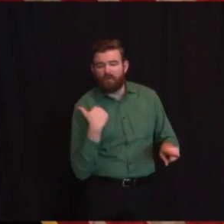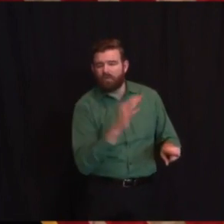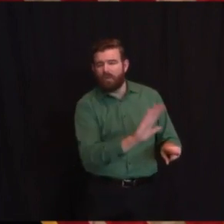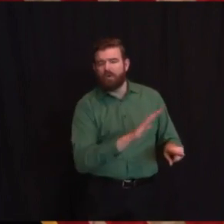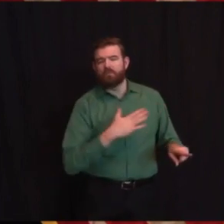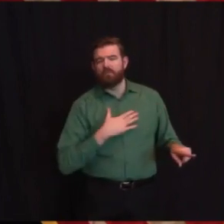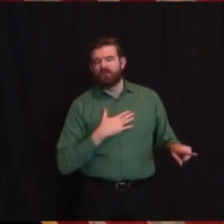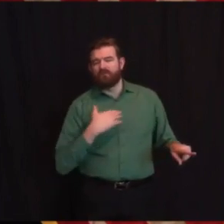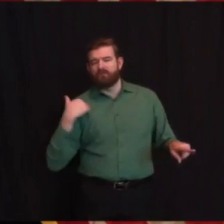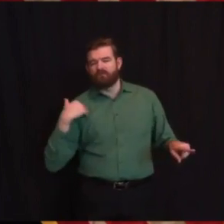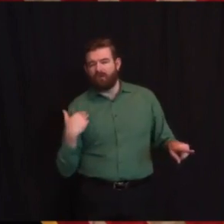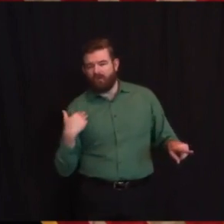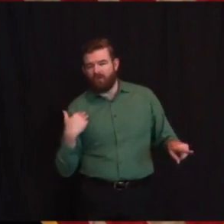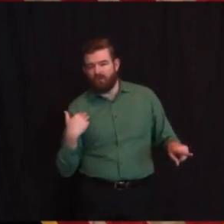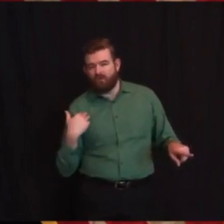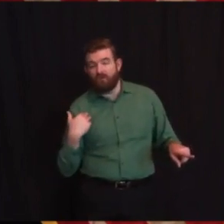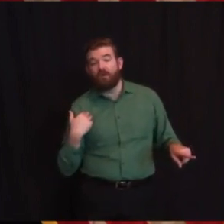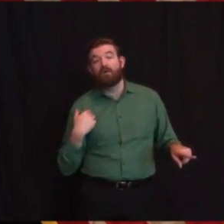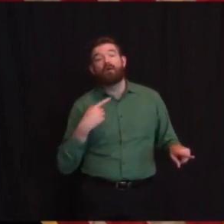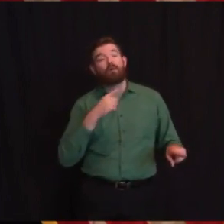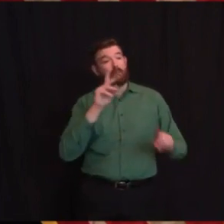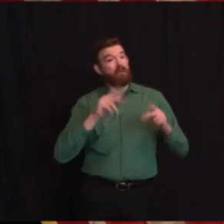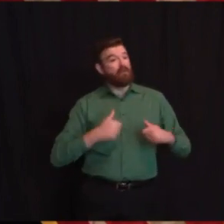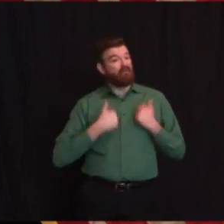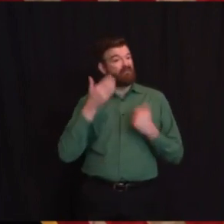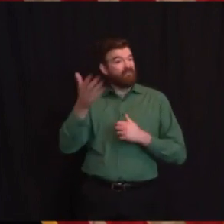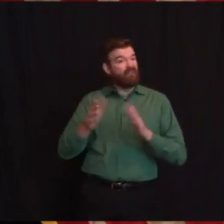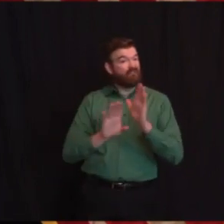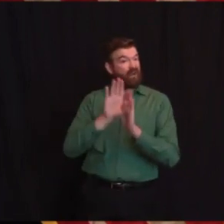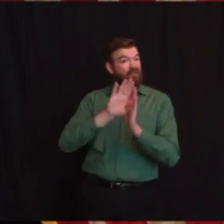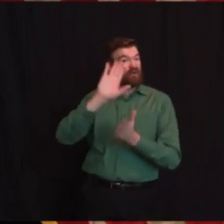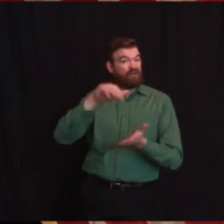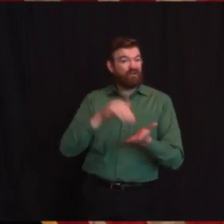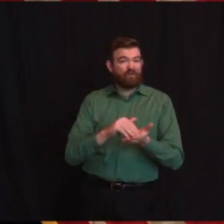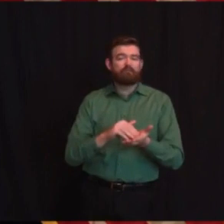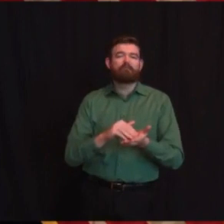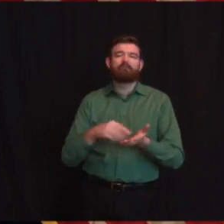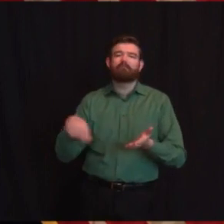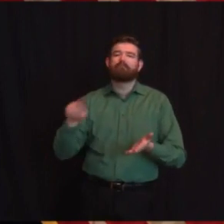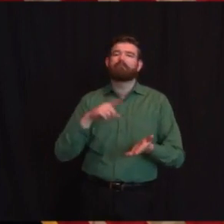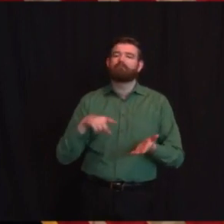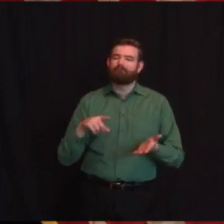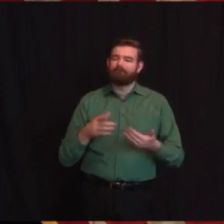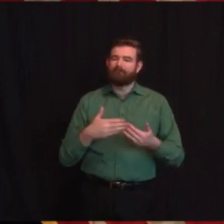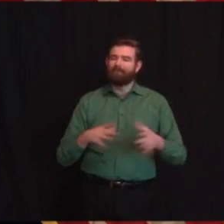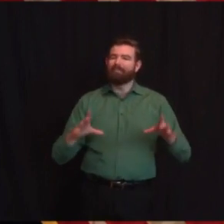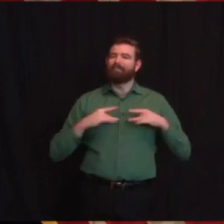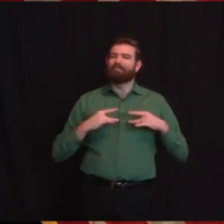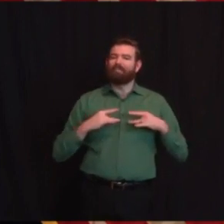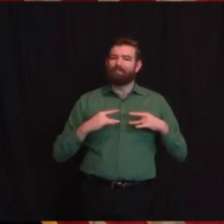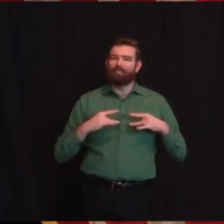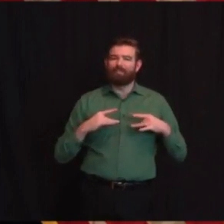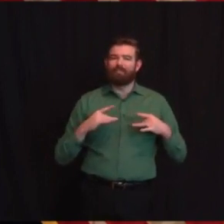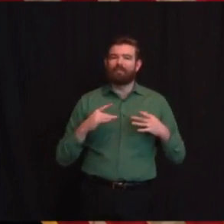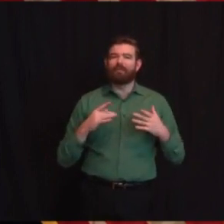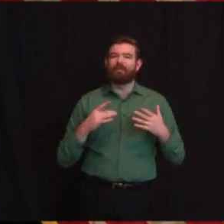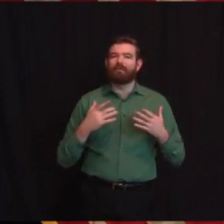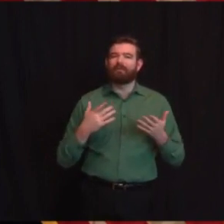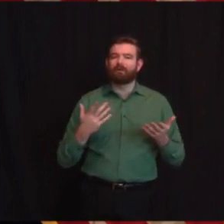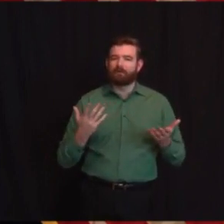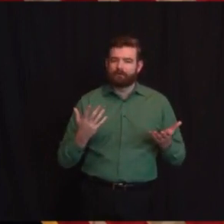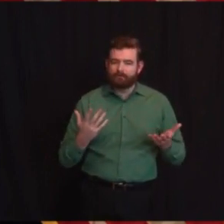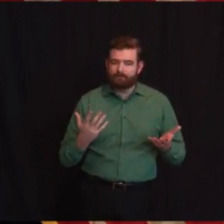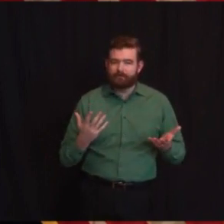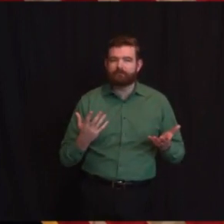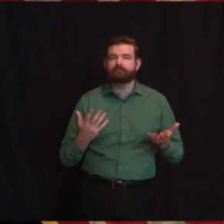vulnerable populations that we've spoken about regularly. And so as a general matter, and I'm going to give you a general answer, I suspect we're going to come